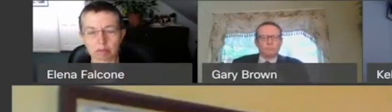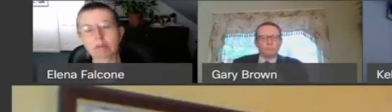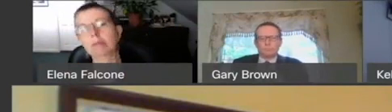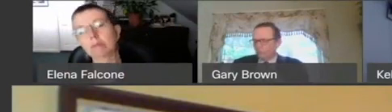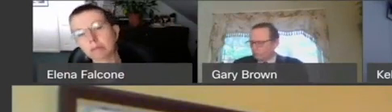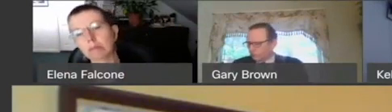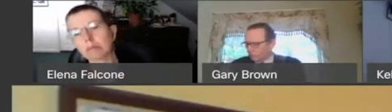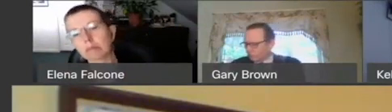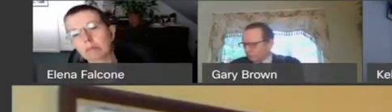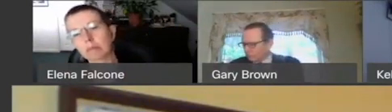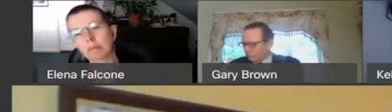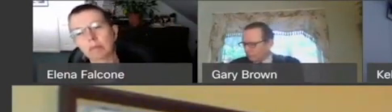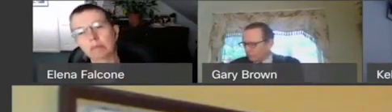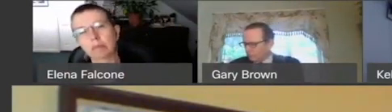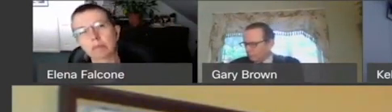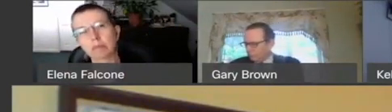top piece is nice and tight.